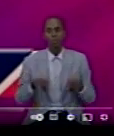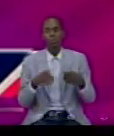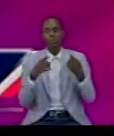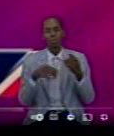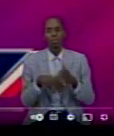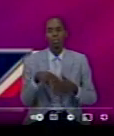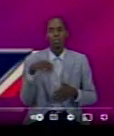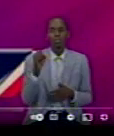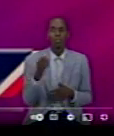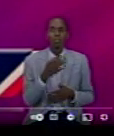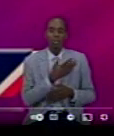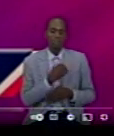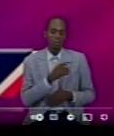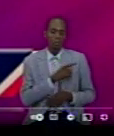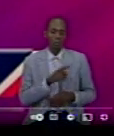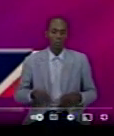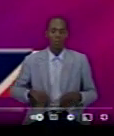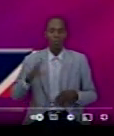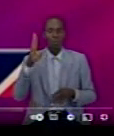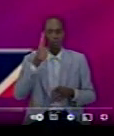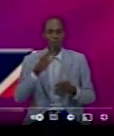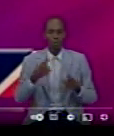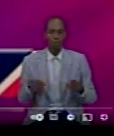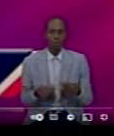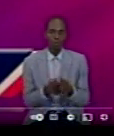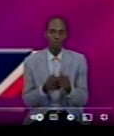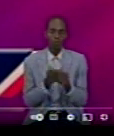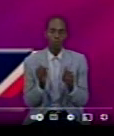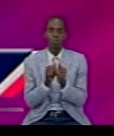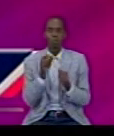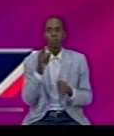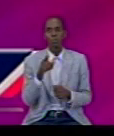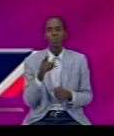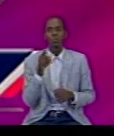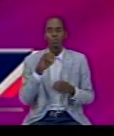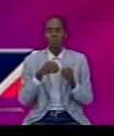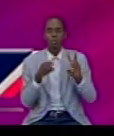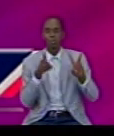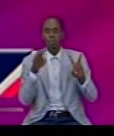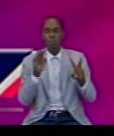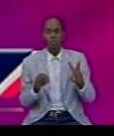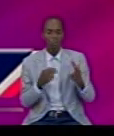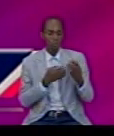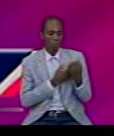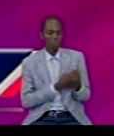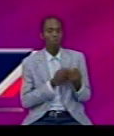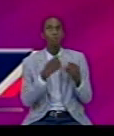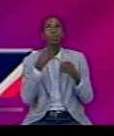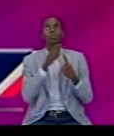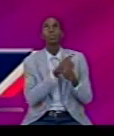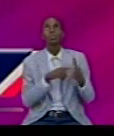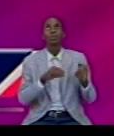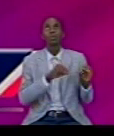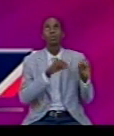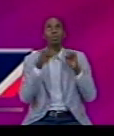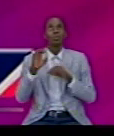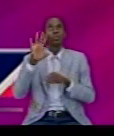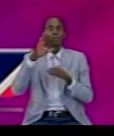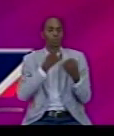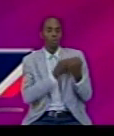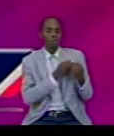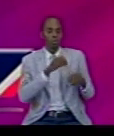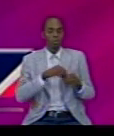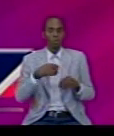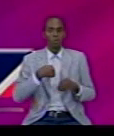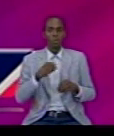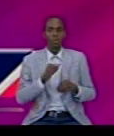To go out. And the Lord will go with you. And number two, you need the courage. Oh God, put courage in me, that I'll be courageous enough